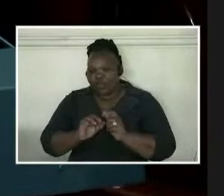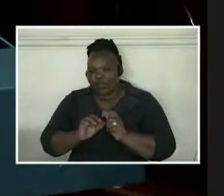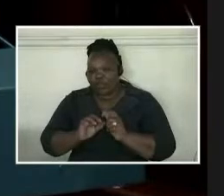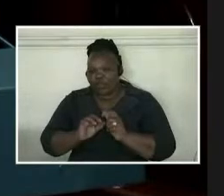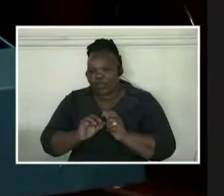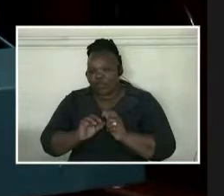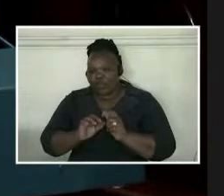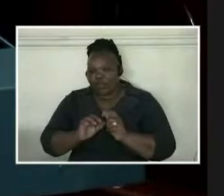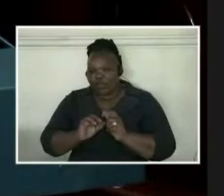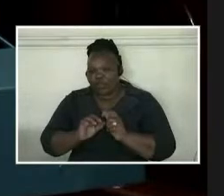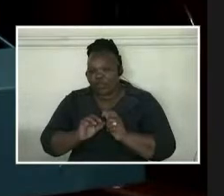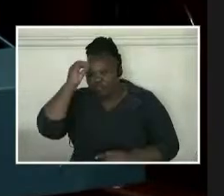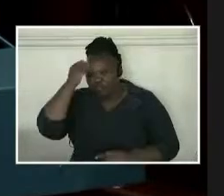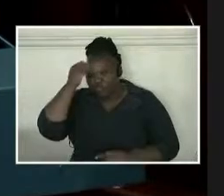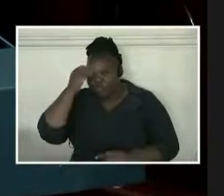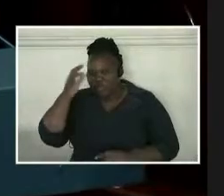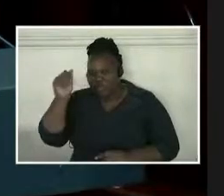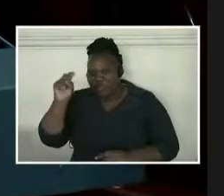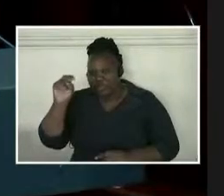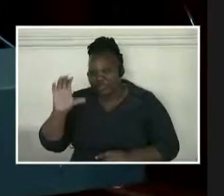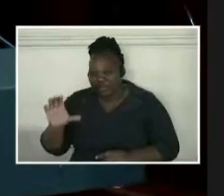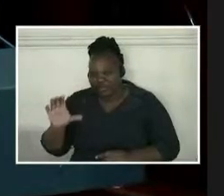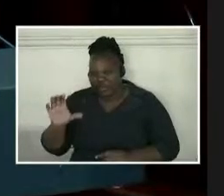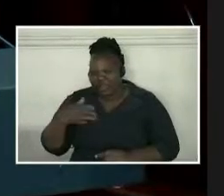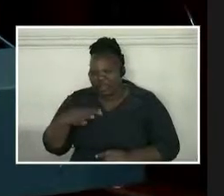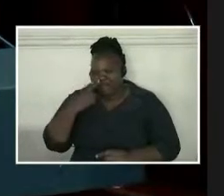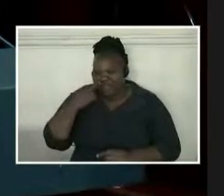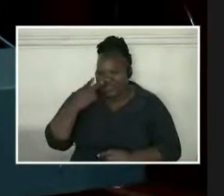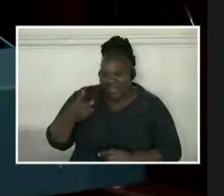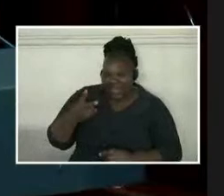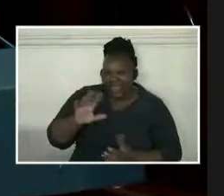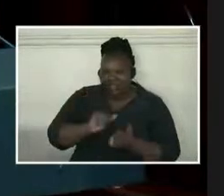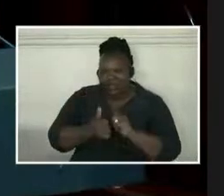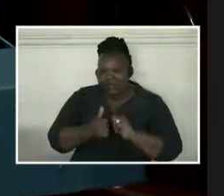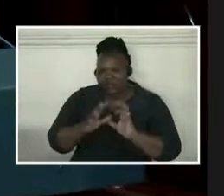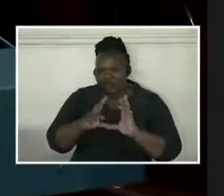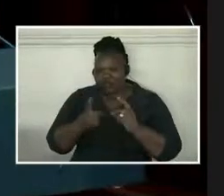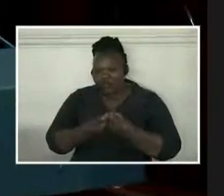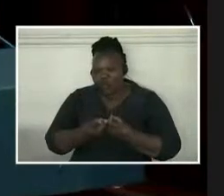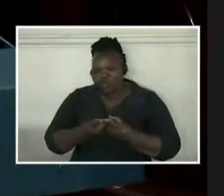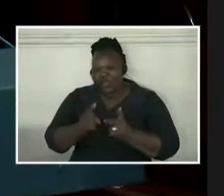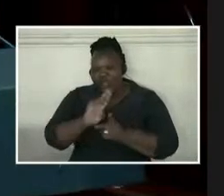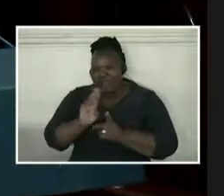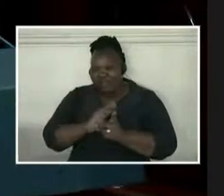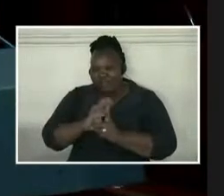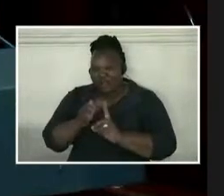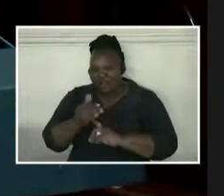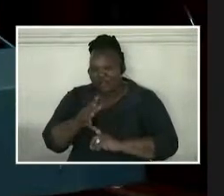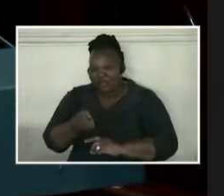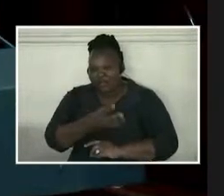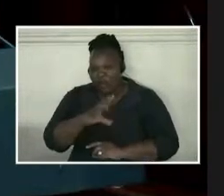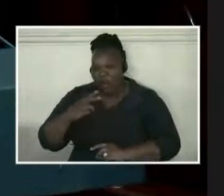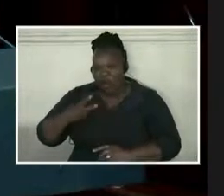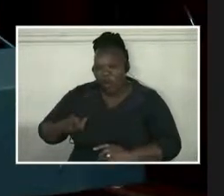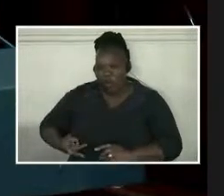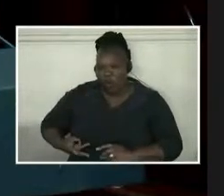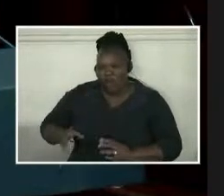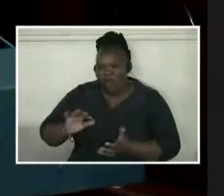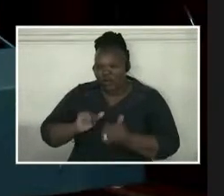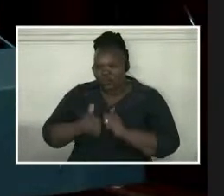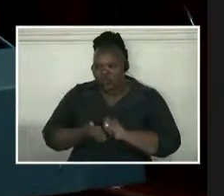noted with keen interest by the african national congress but the department of sports arts and culture has provided for women in